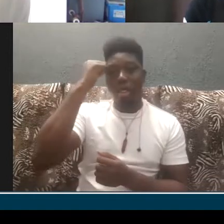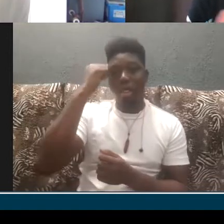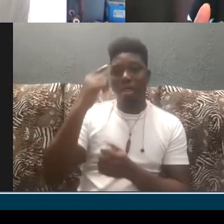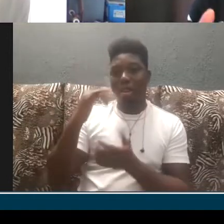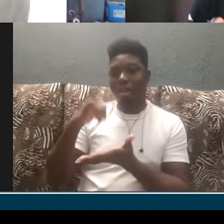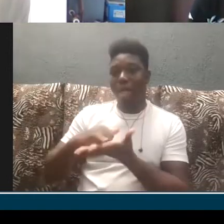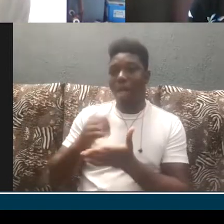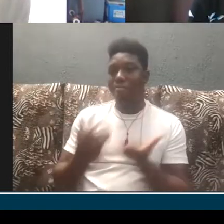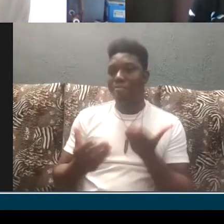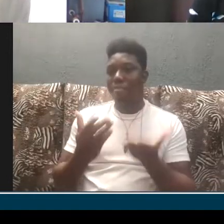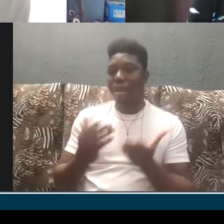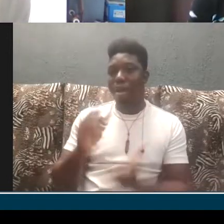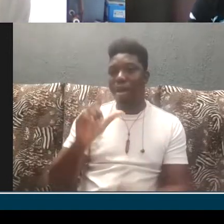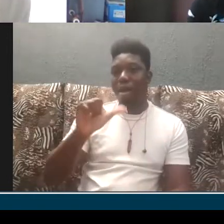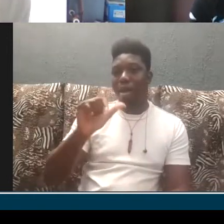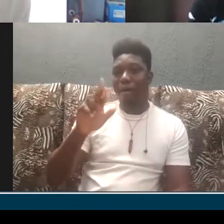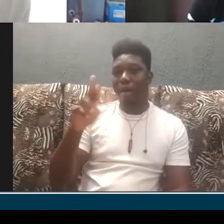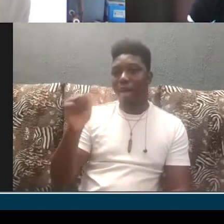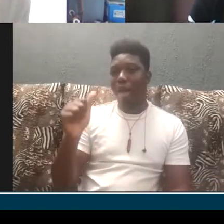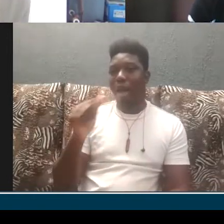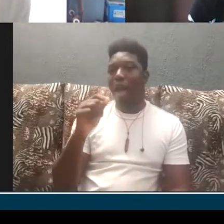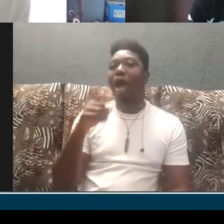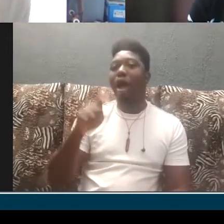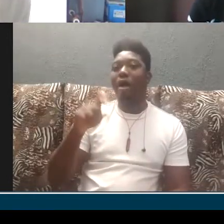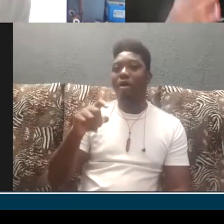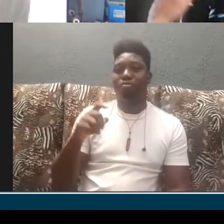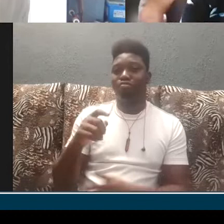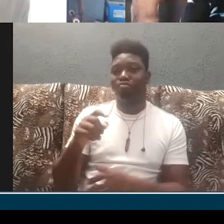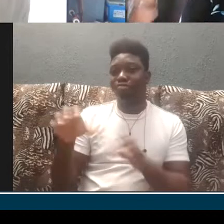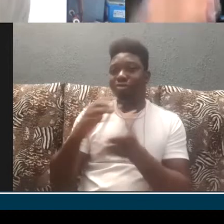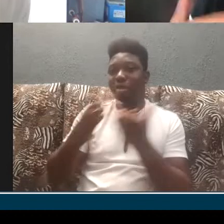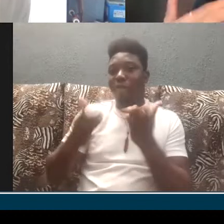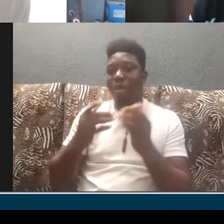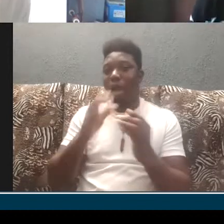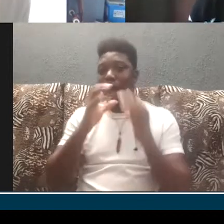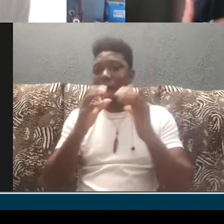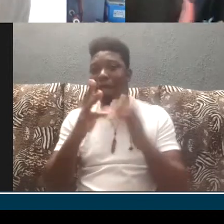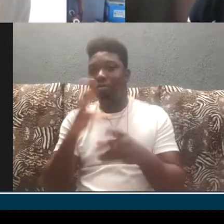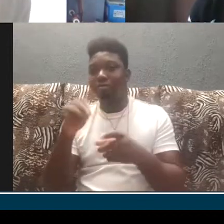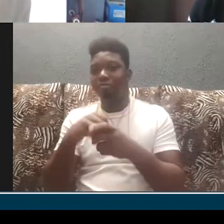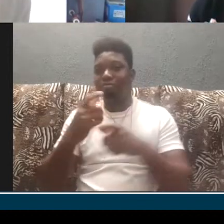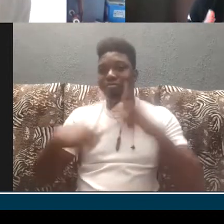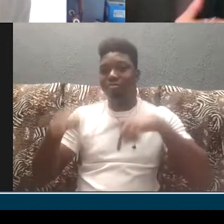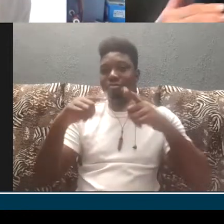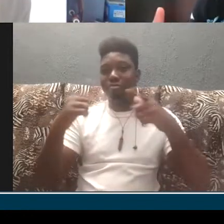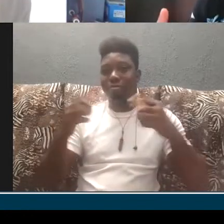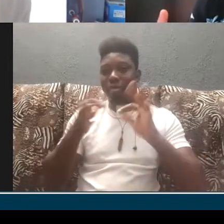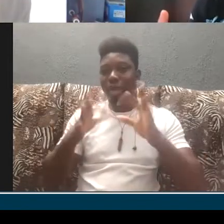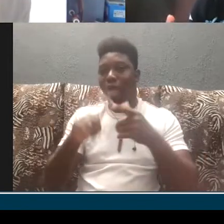the chat to, if you need sign language interpretation, to click through and